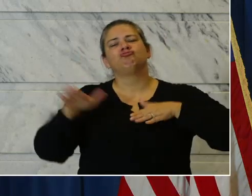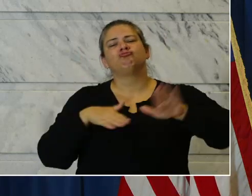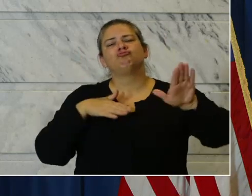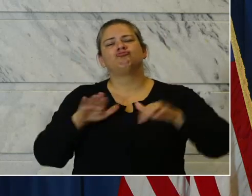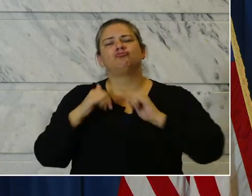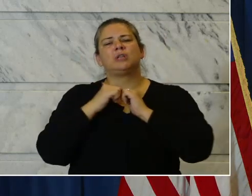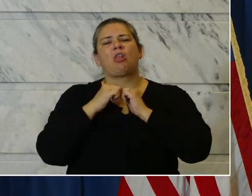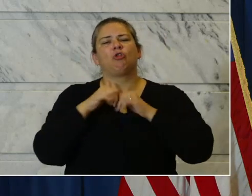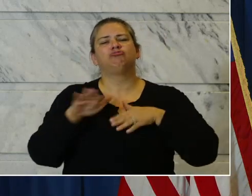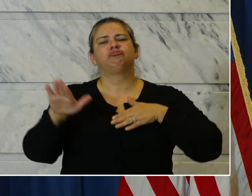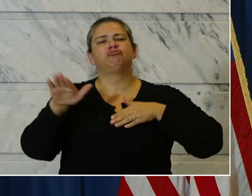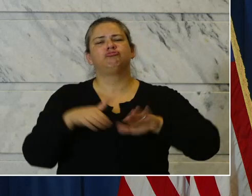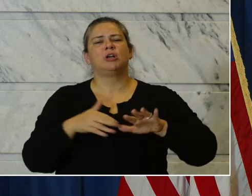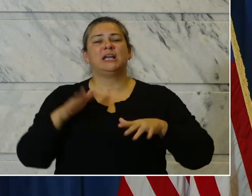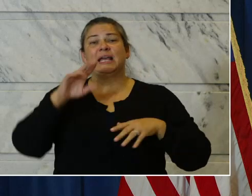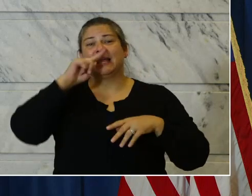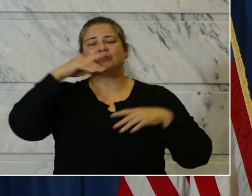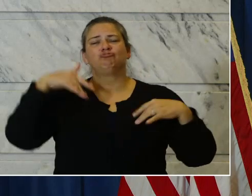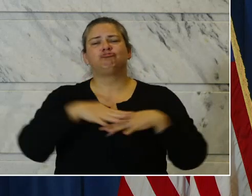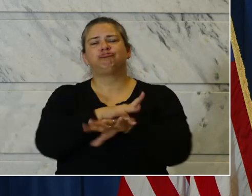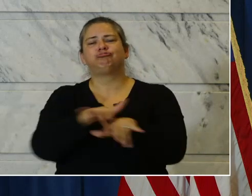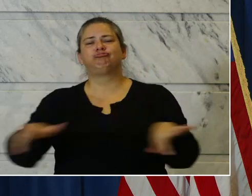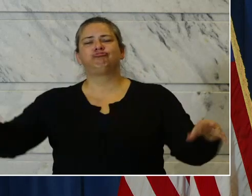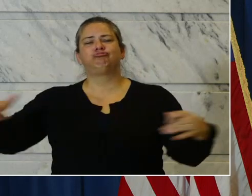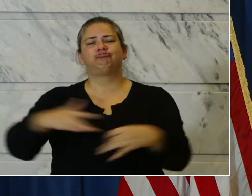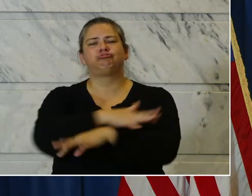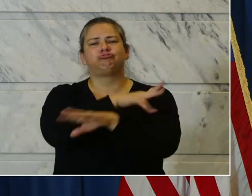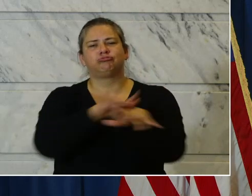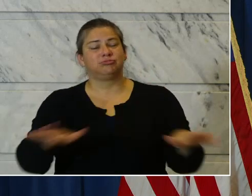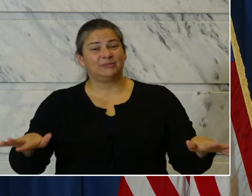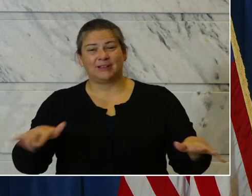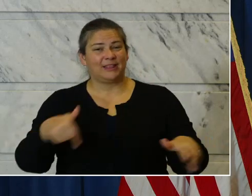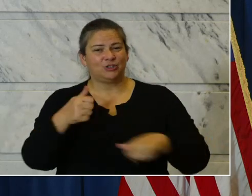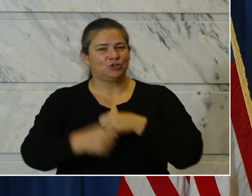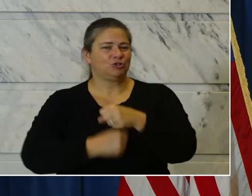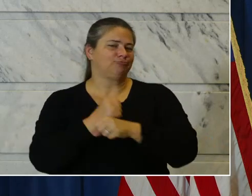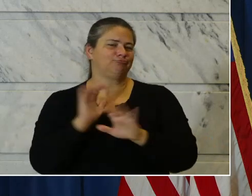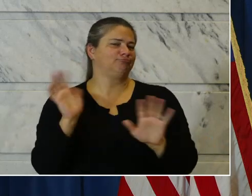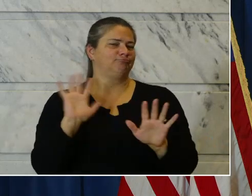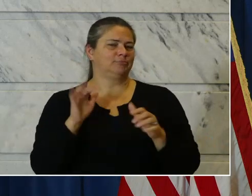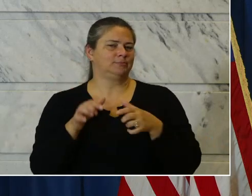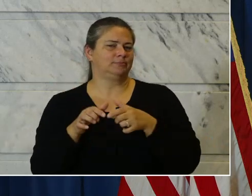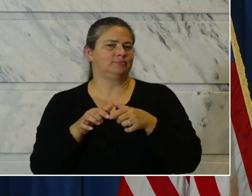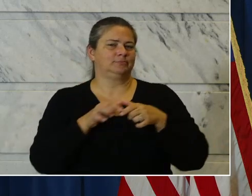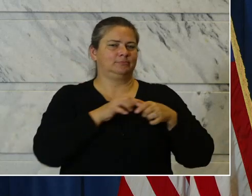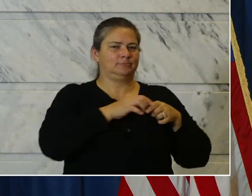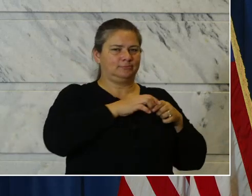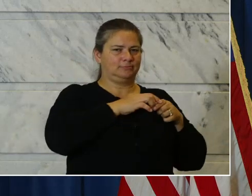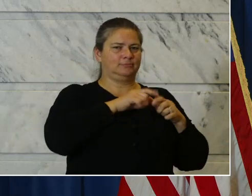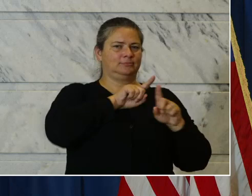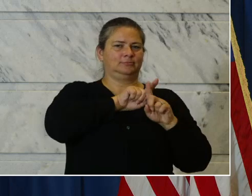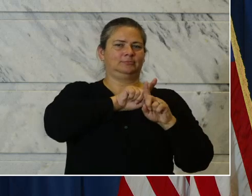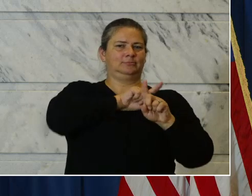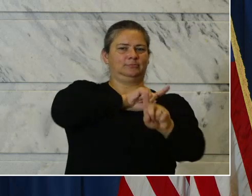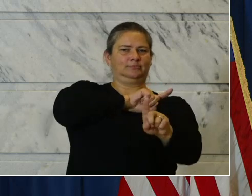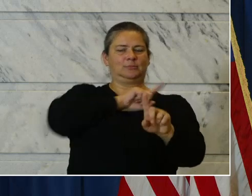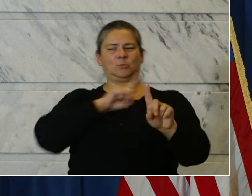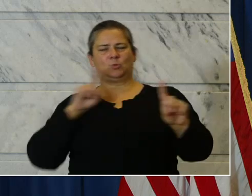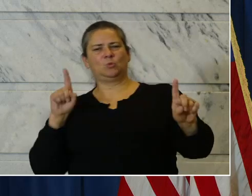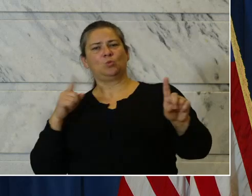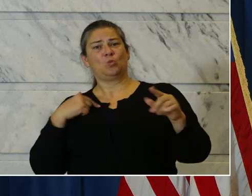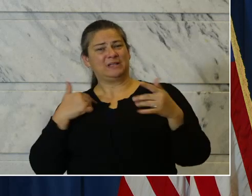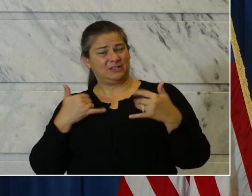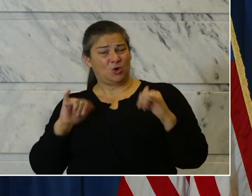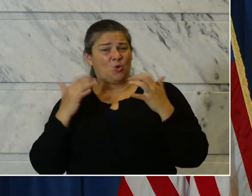that we don't do it like that this year. This can still be enjoyable. Our kids will still remember it and will love it. Let's